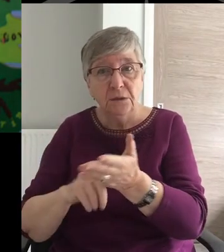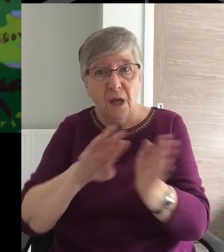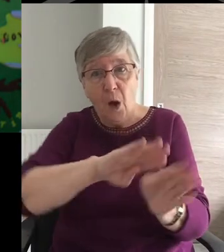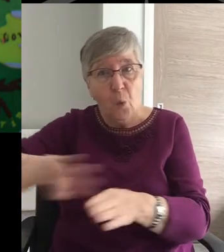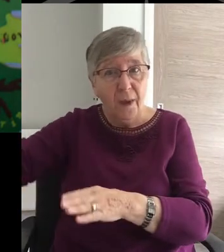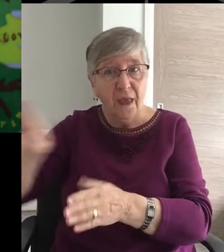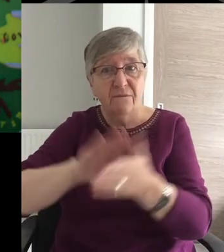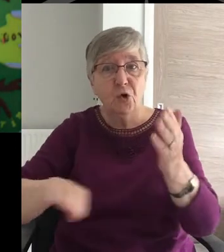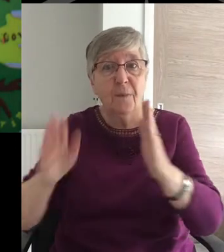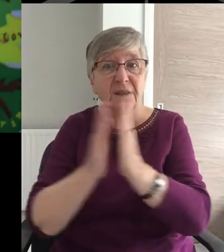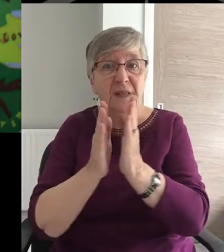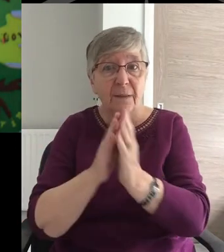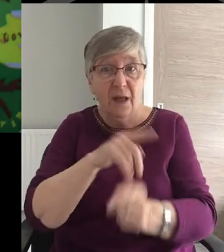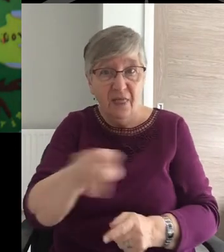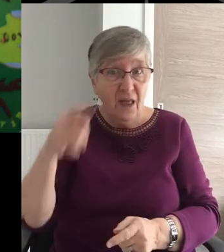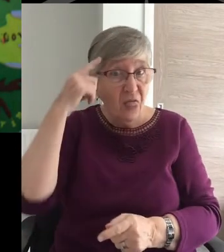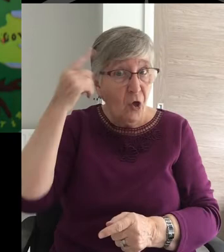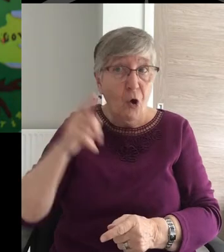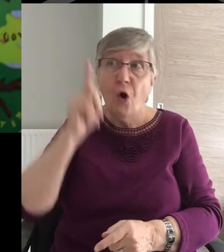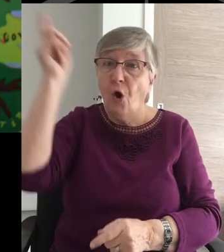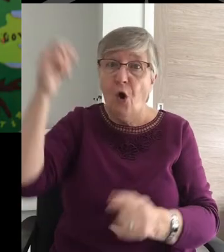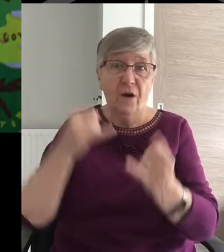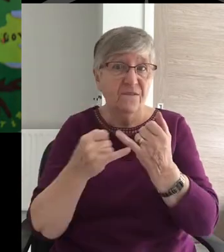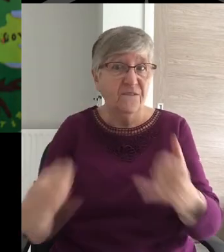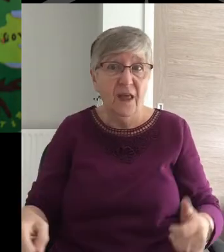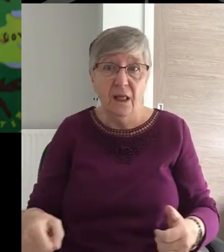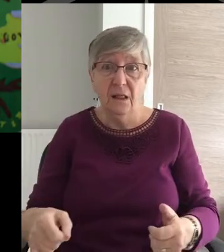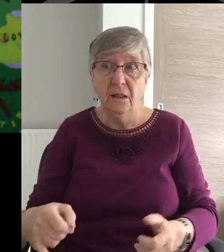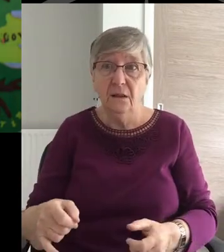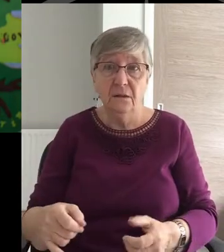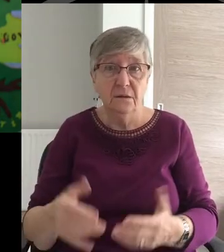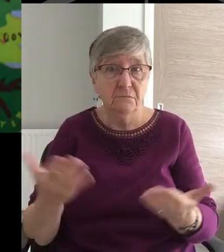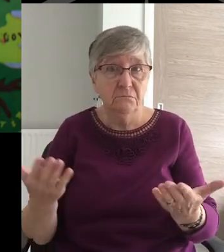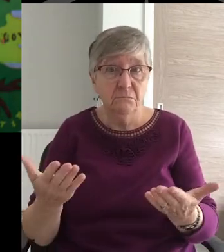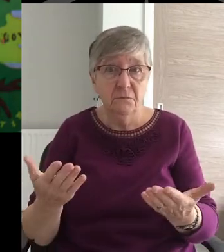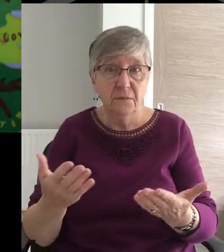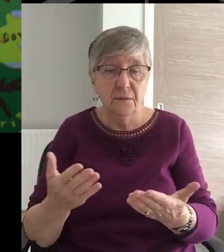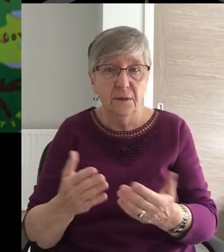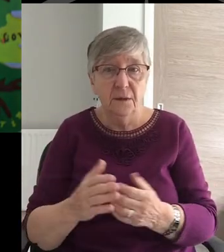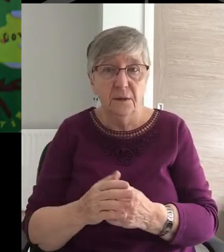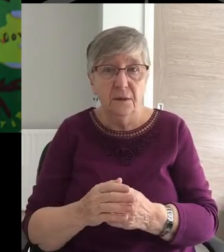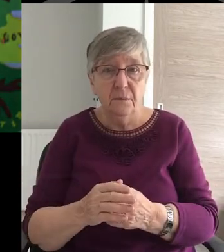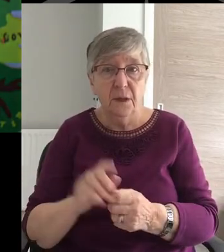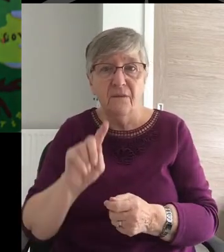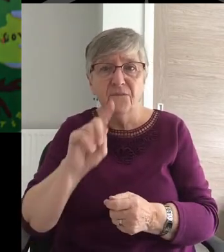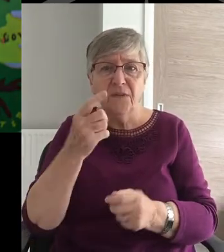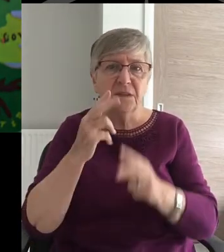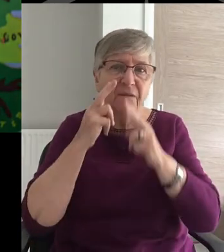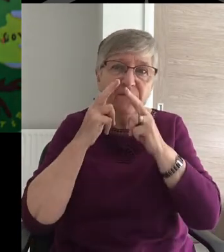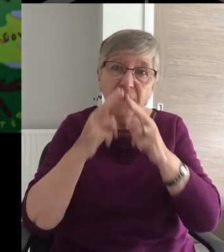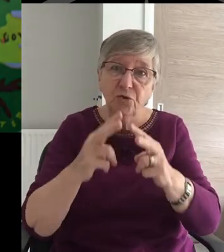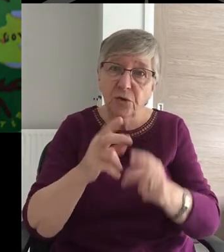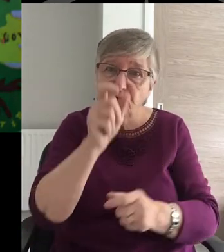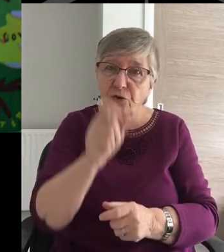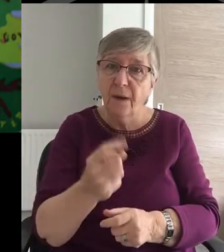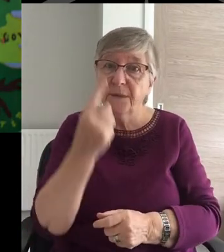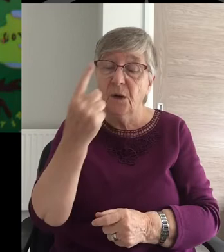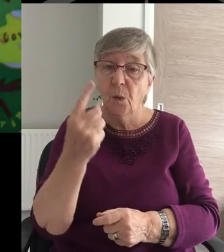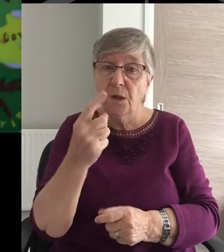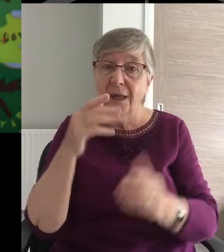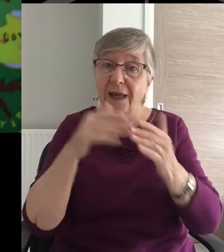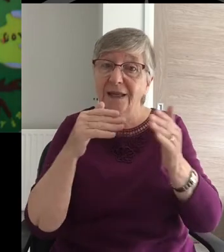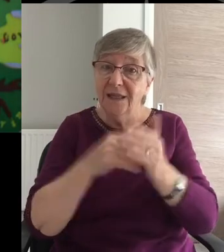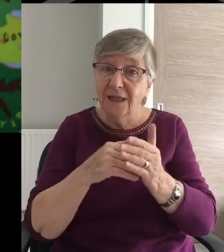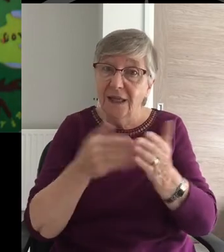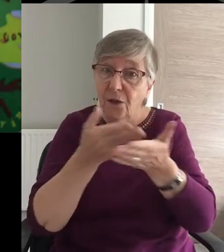thought God had failed. They thought God had let them down. But the first vision in chapter 1, Ezekiel